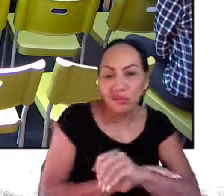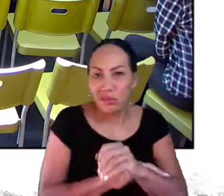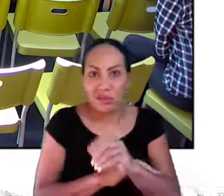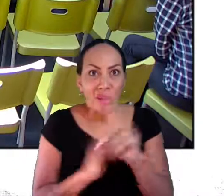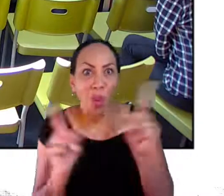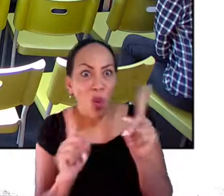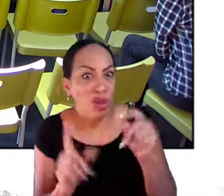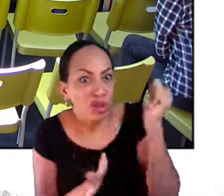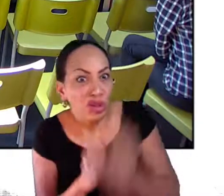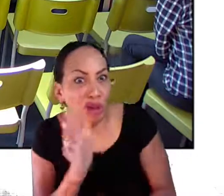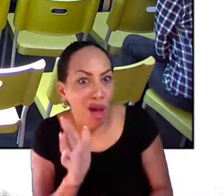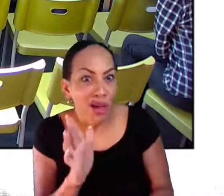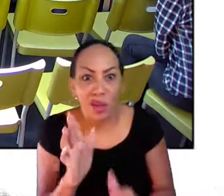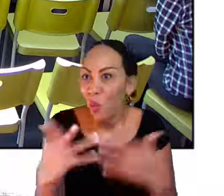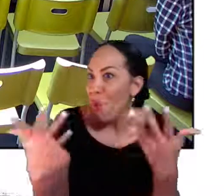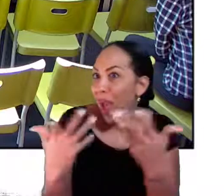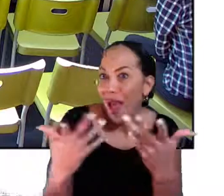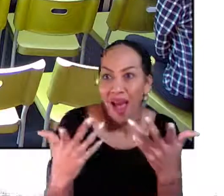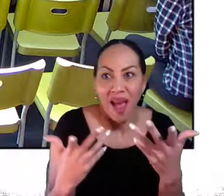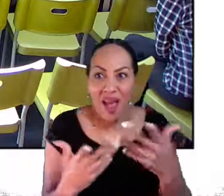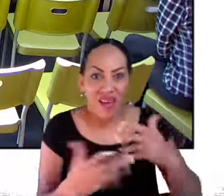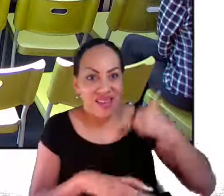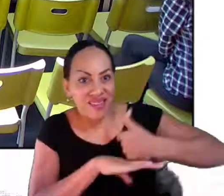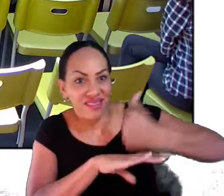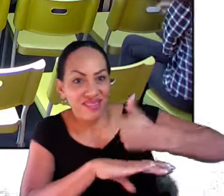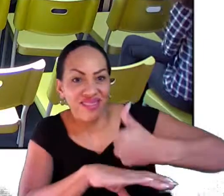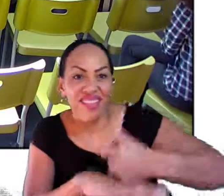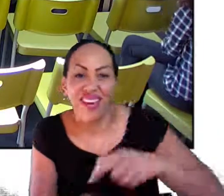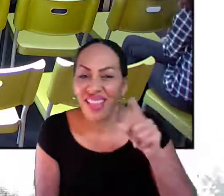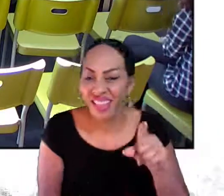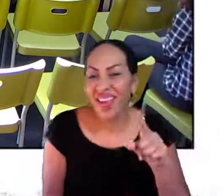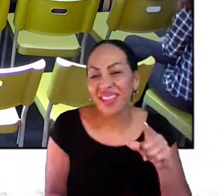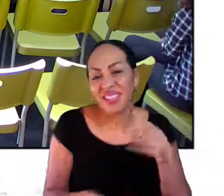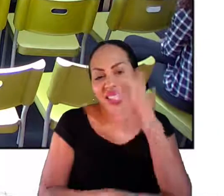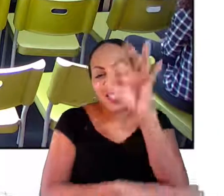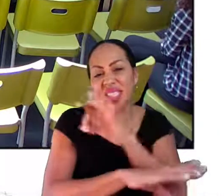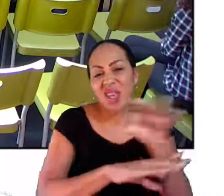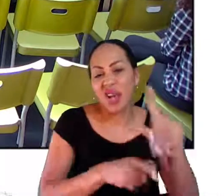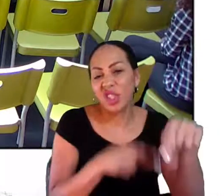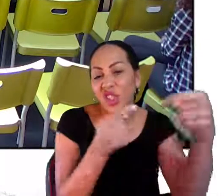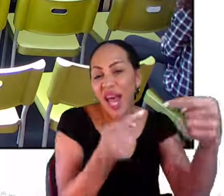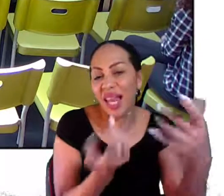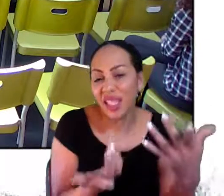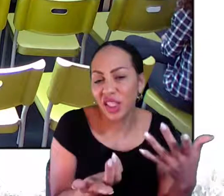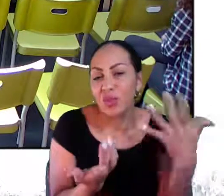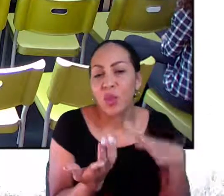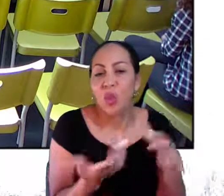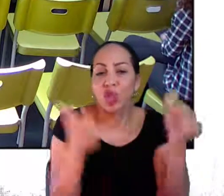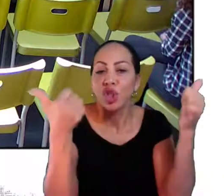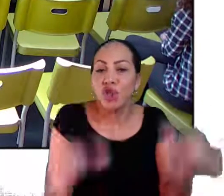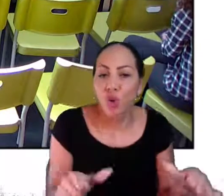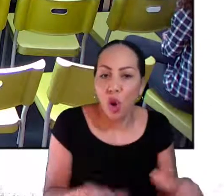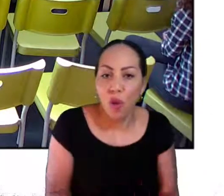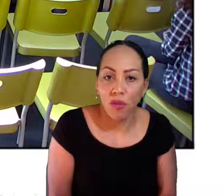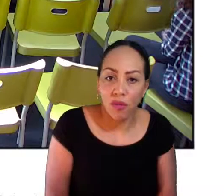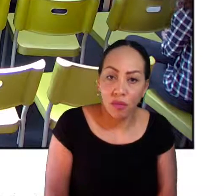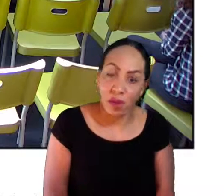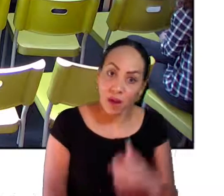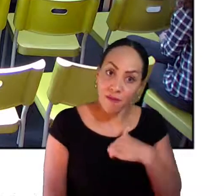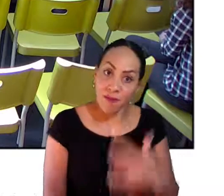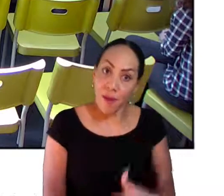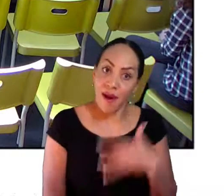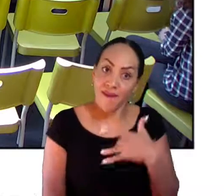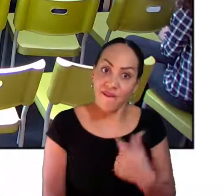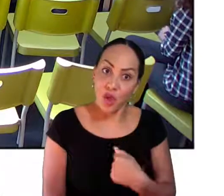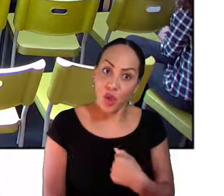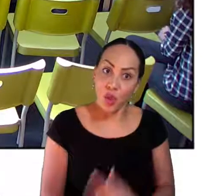next and what to do later. And I think that's the design challenge that we were trying to tackle a little bit. So and certainly from my point of view,